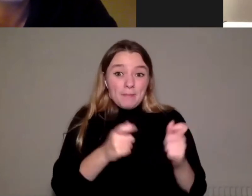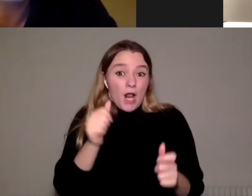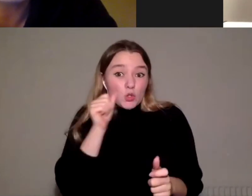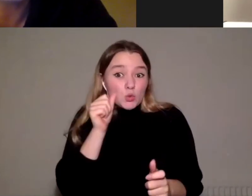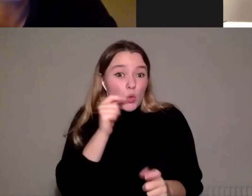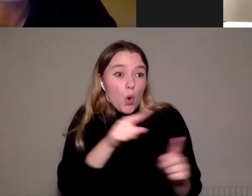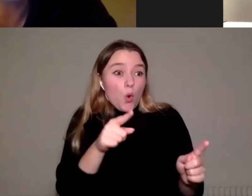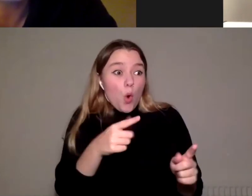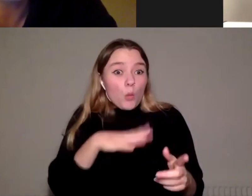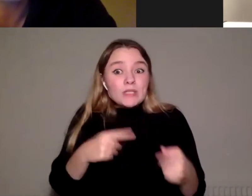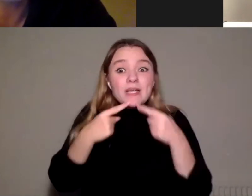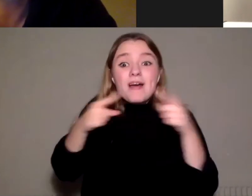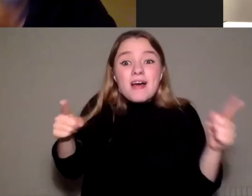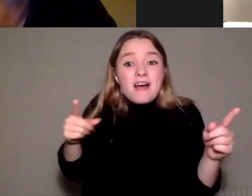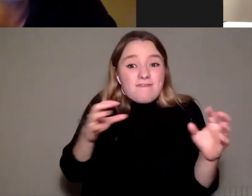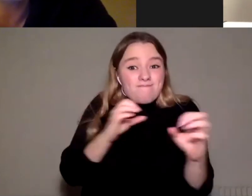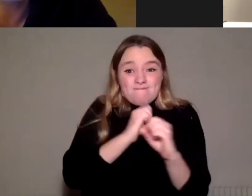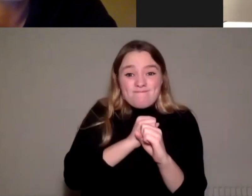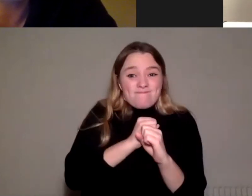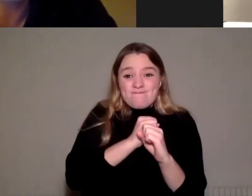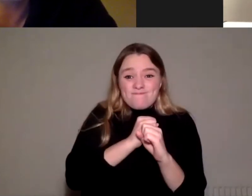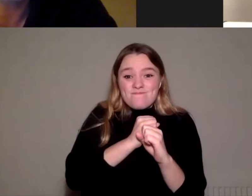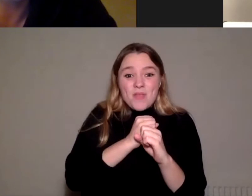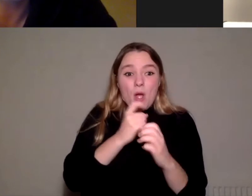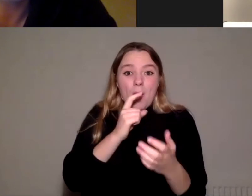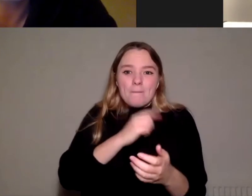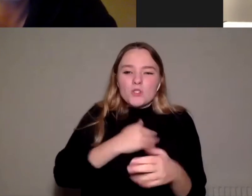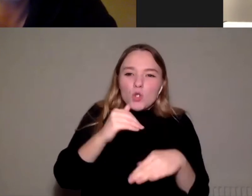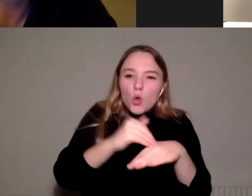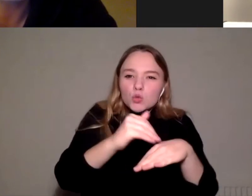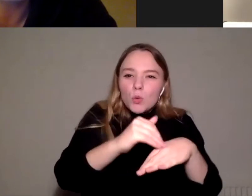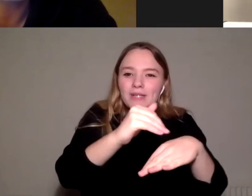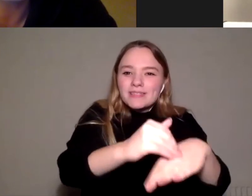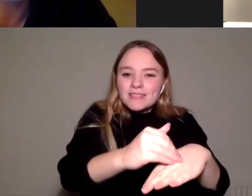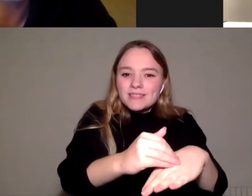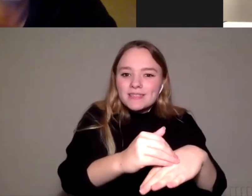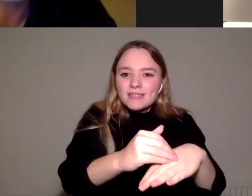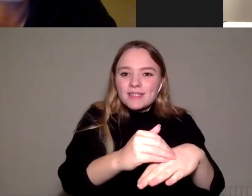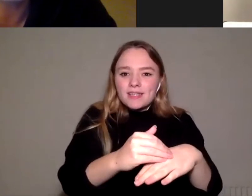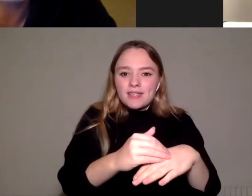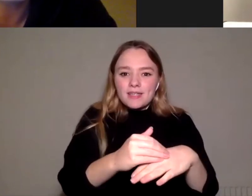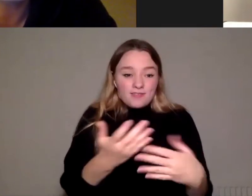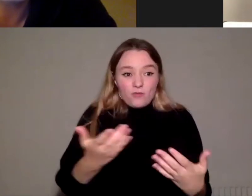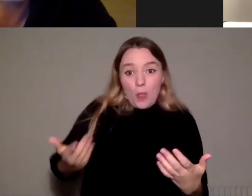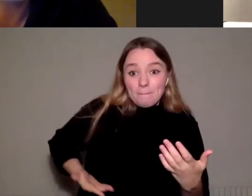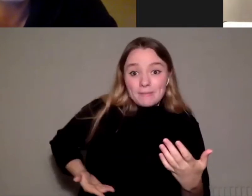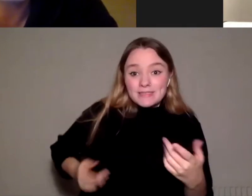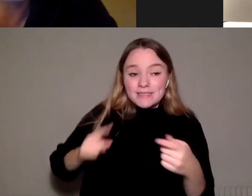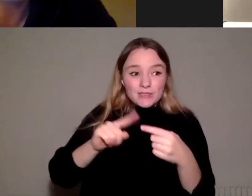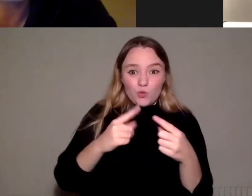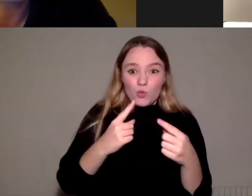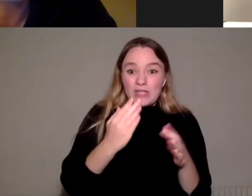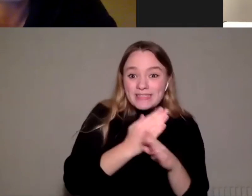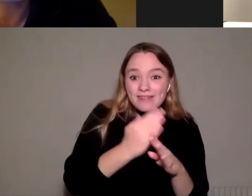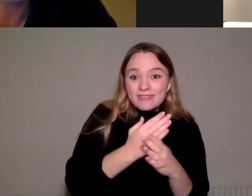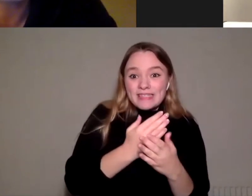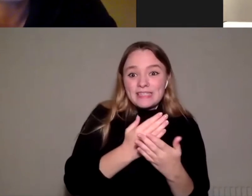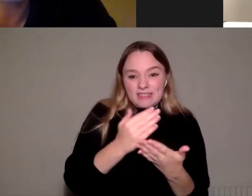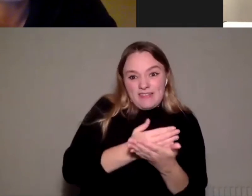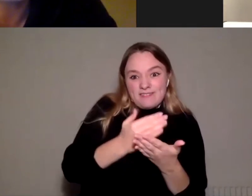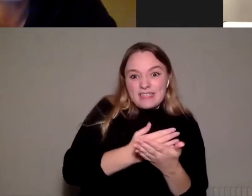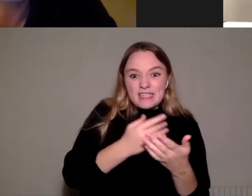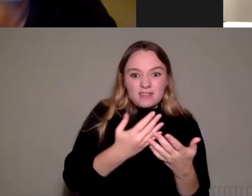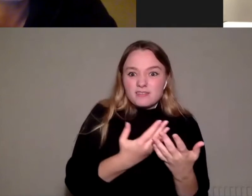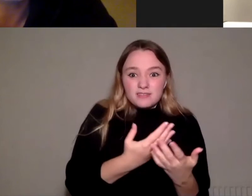consequences that it has. There are huge consequences that it has on you as an individual, you as a business, your safety. So for me, it was